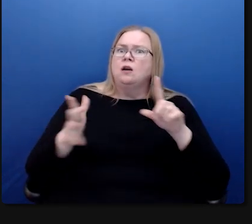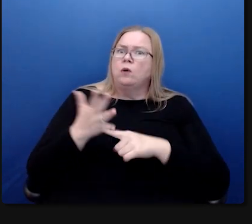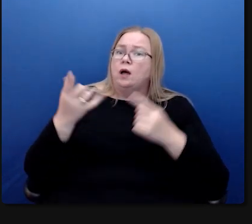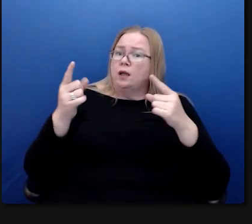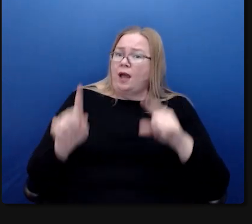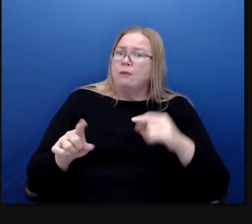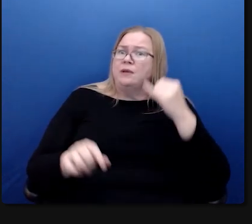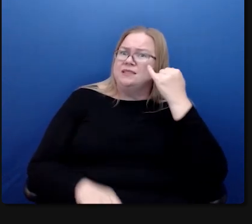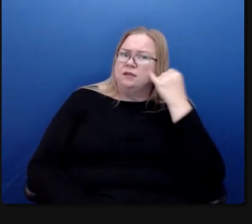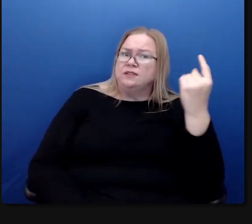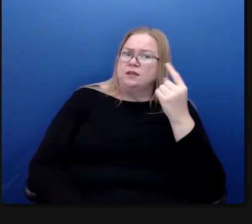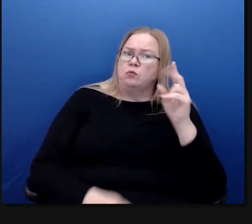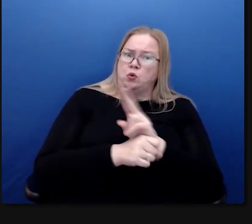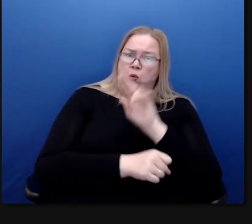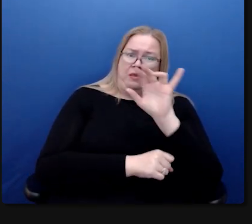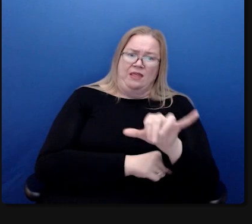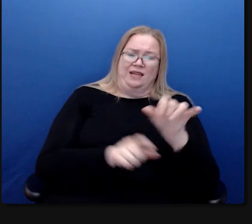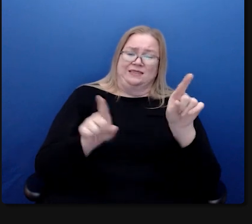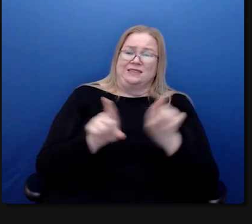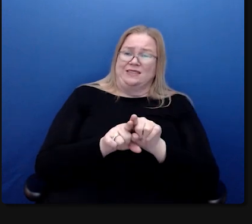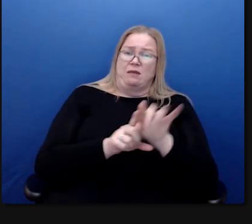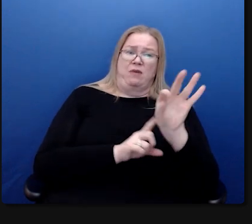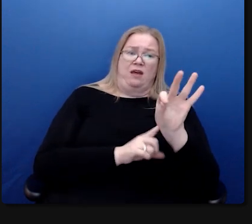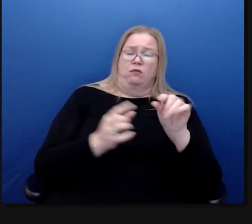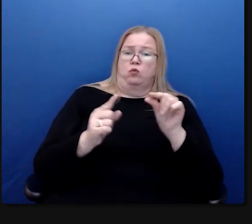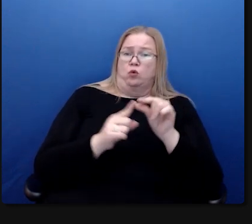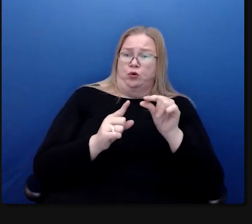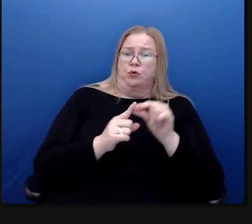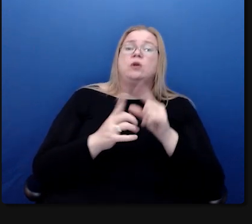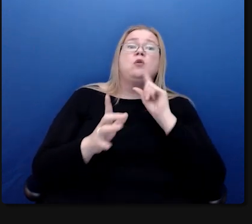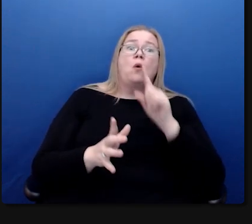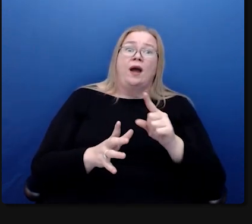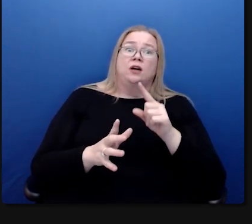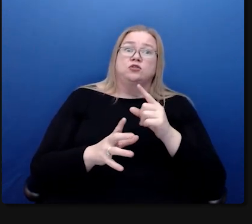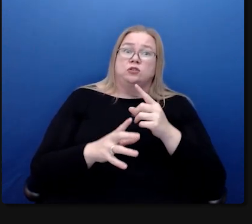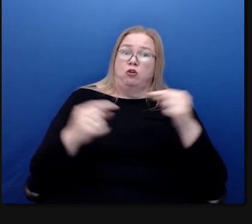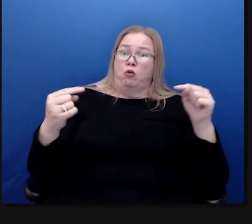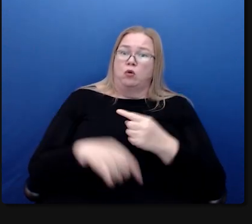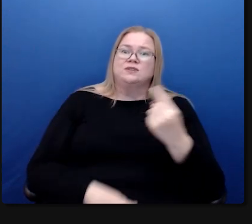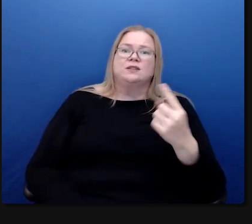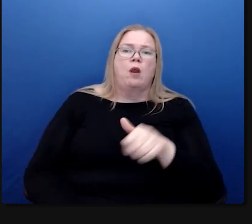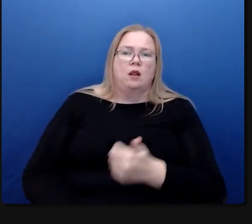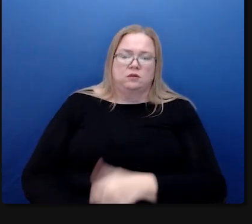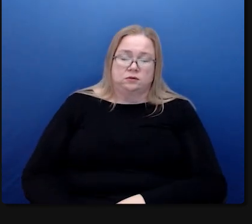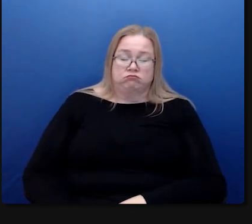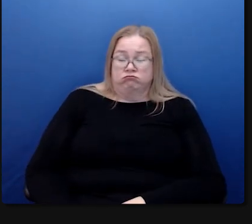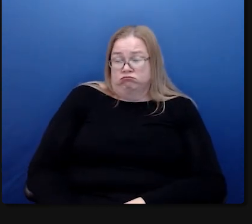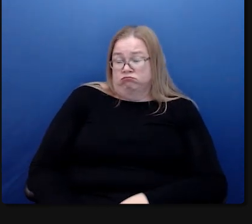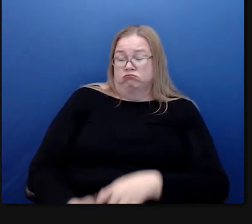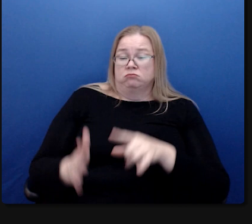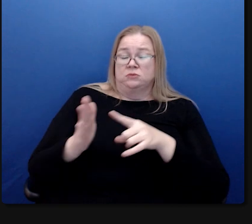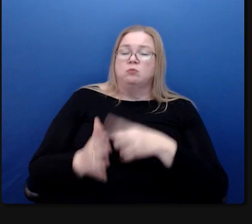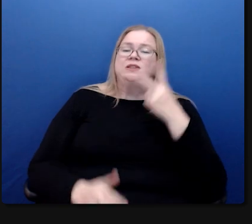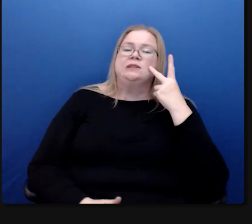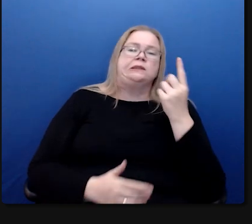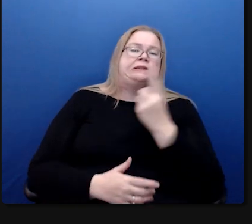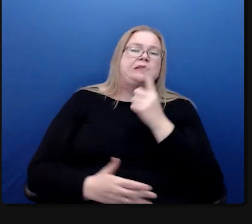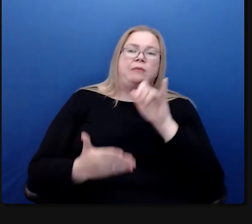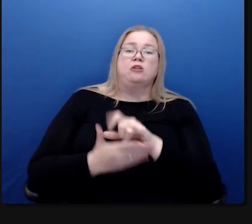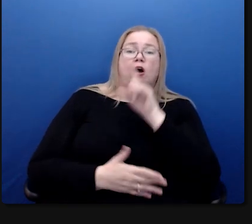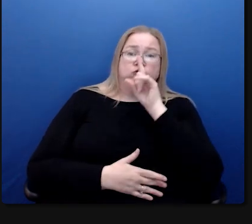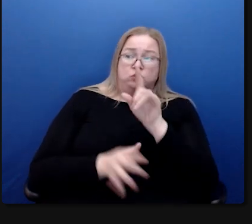language development. Now I'll hand it back to Carlos for a short demo of Community Sift. All right, I have a little demo